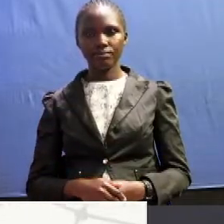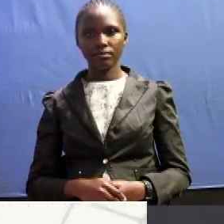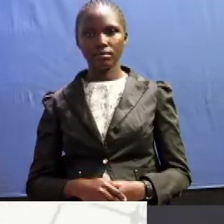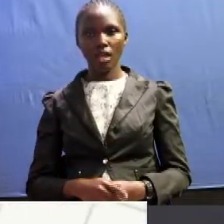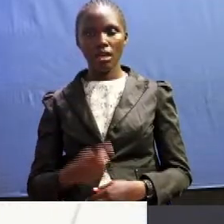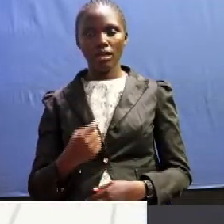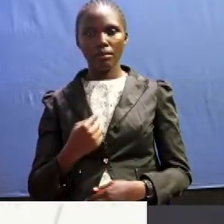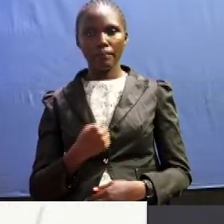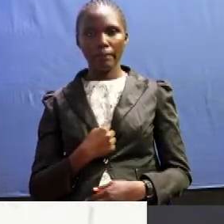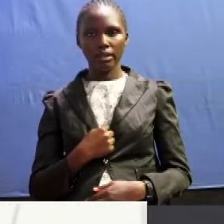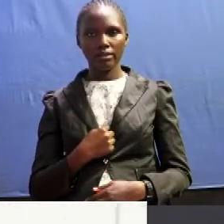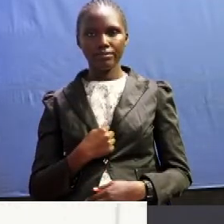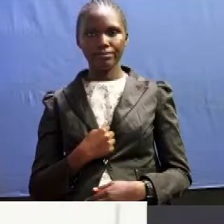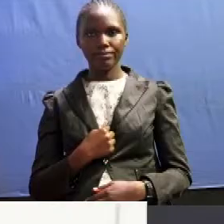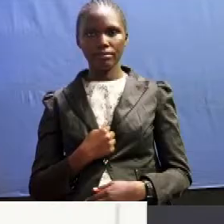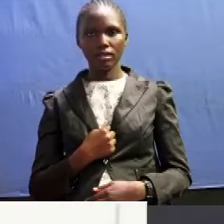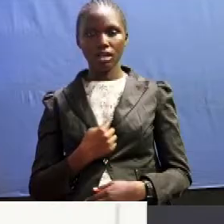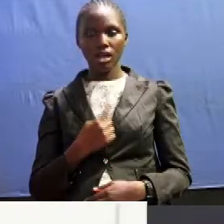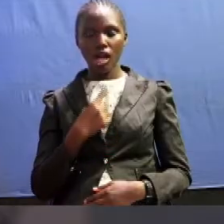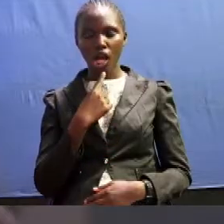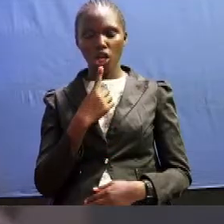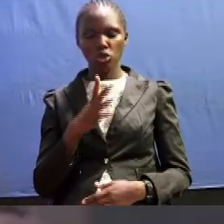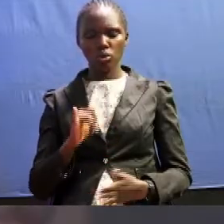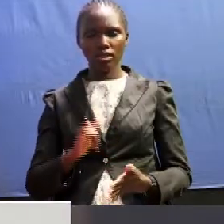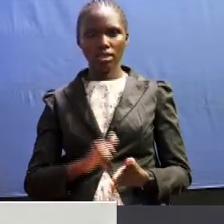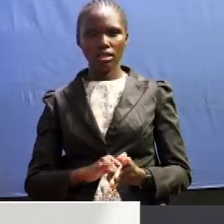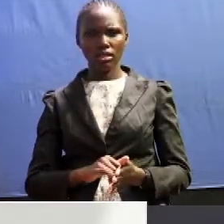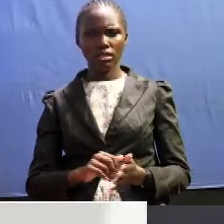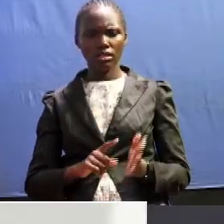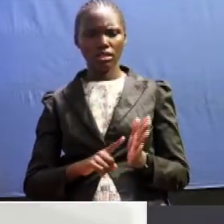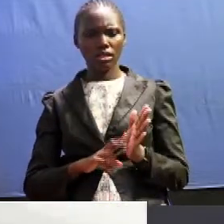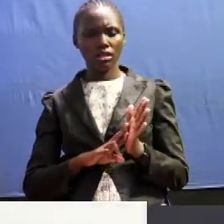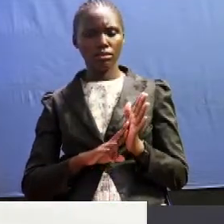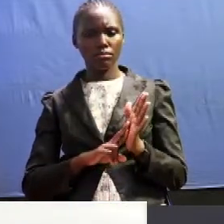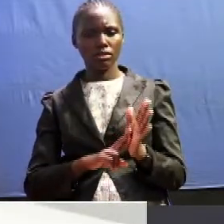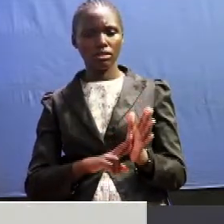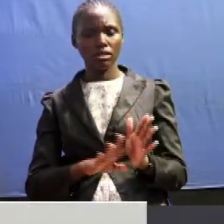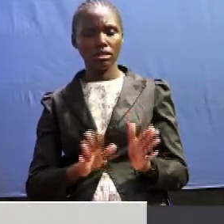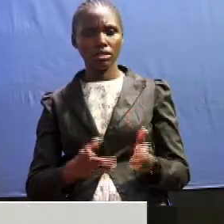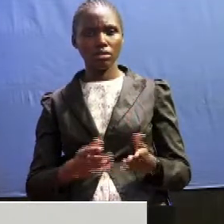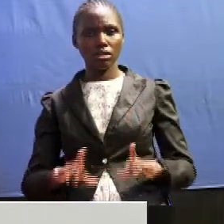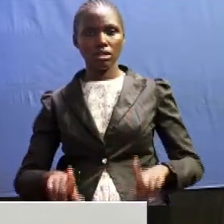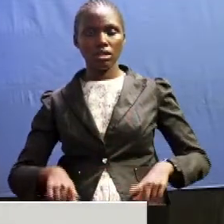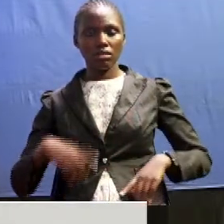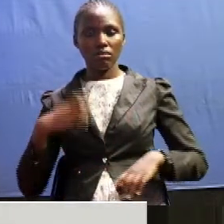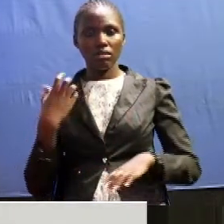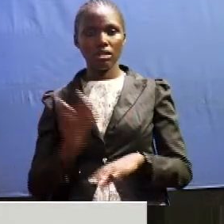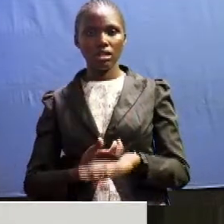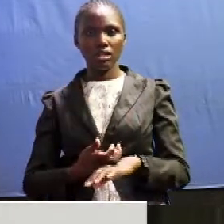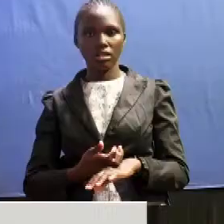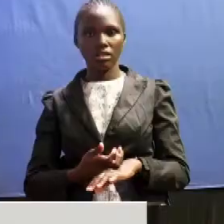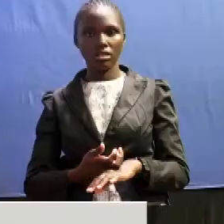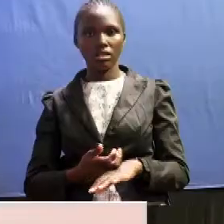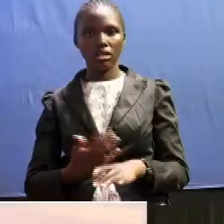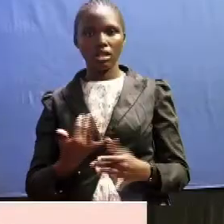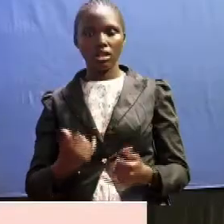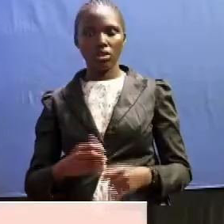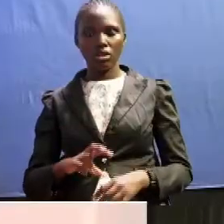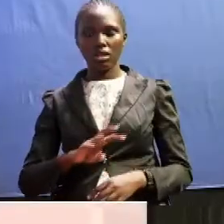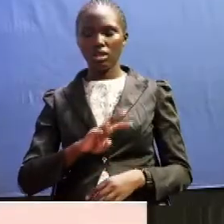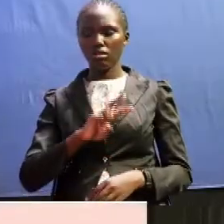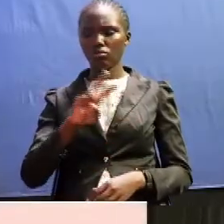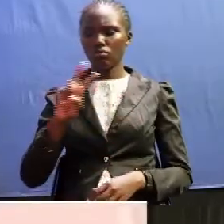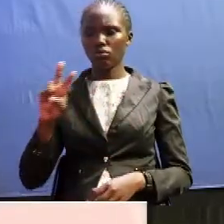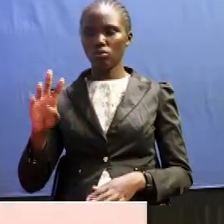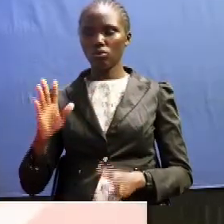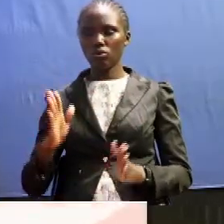To me, clearly, that also reflects a reduction in cost of living. All eyes are now on the Ministry of Finance